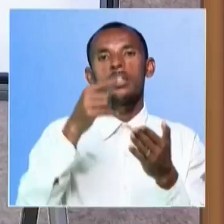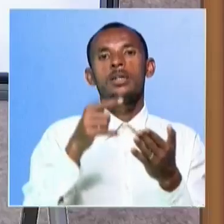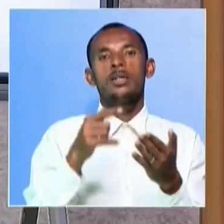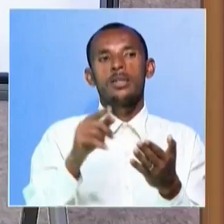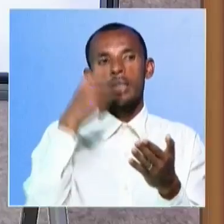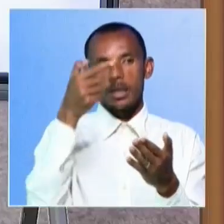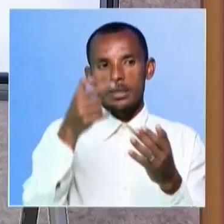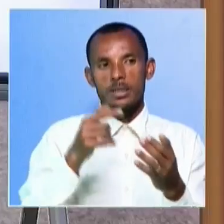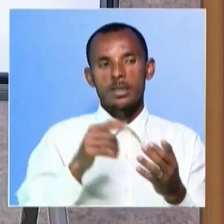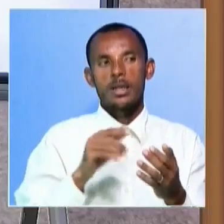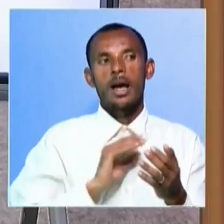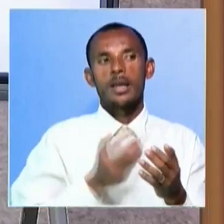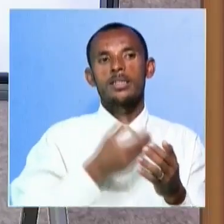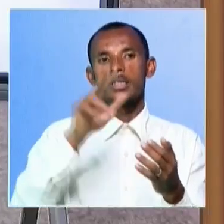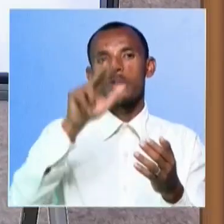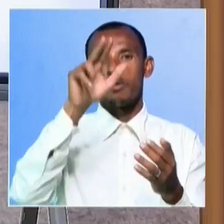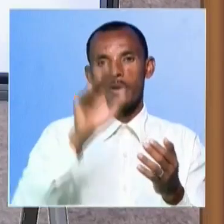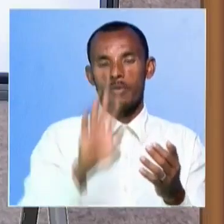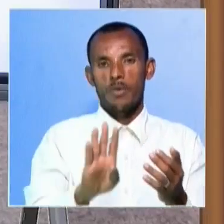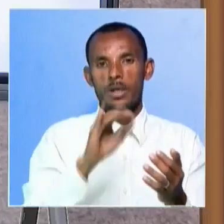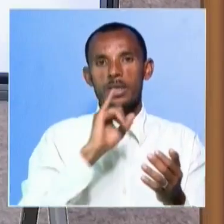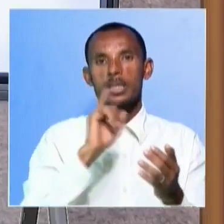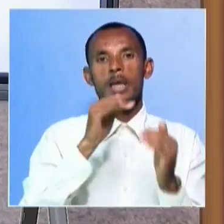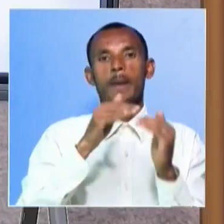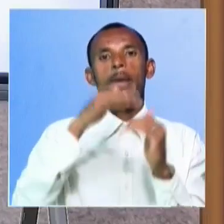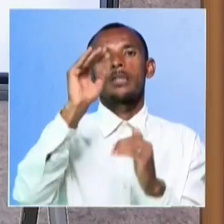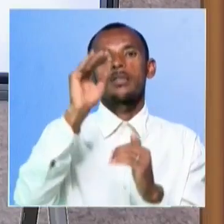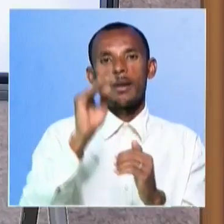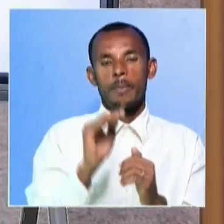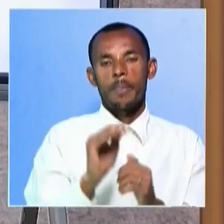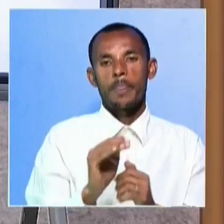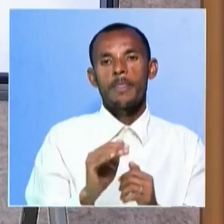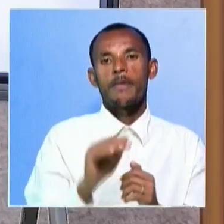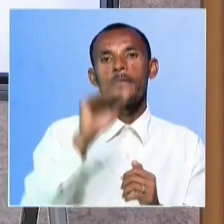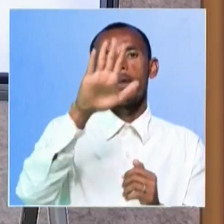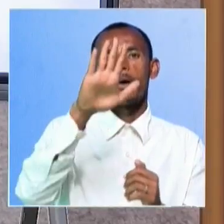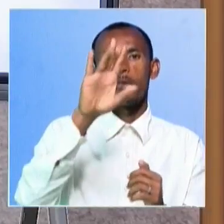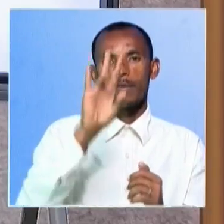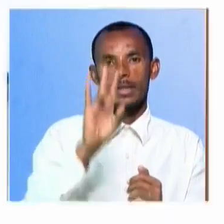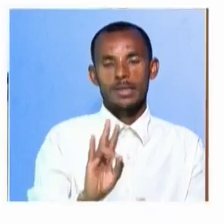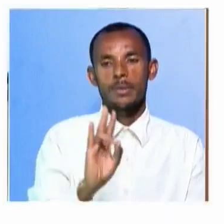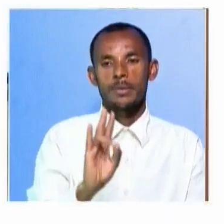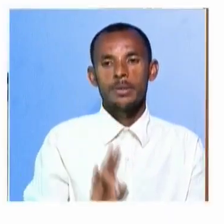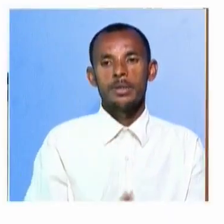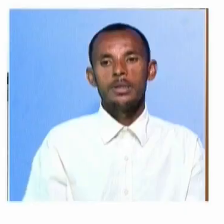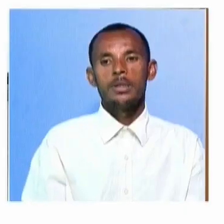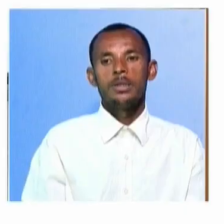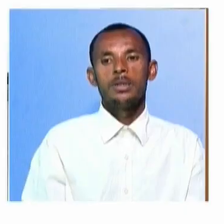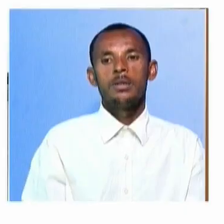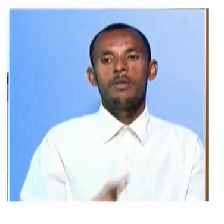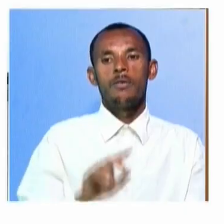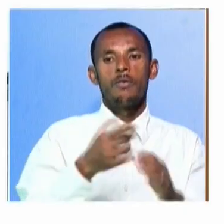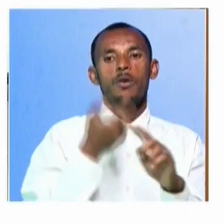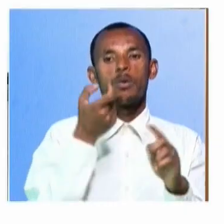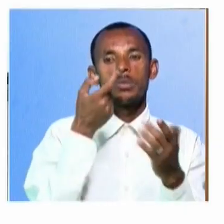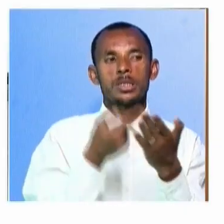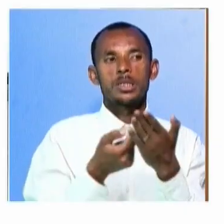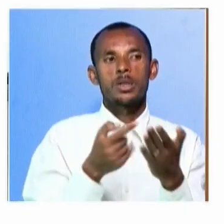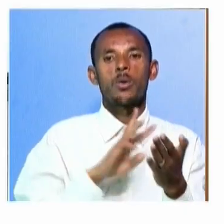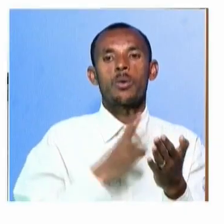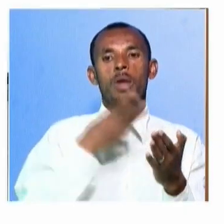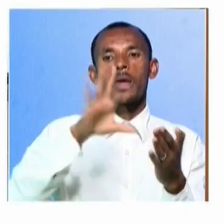us 3 over 4 is bigger than 5 over 7. So, from this, we get